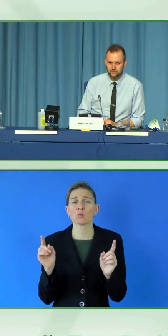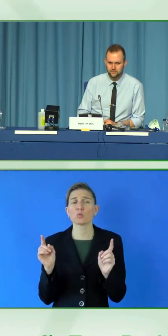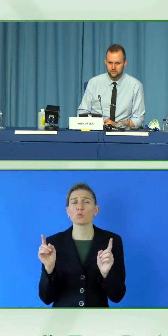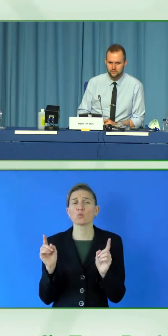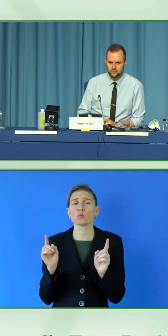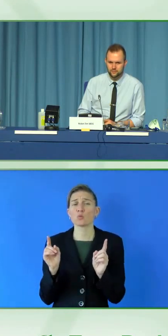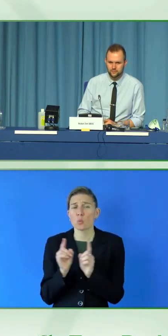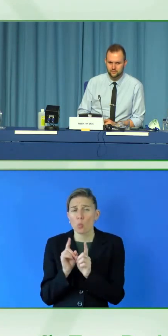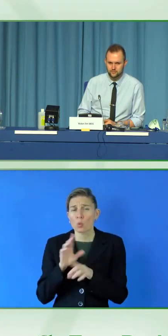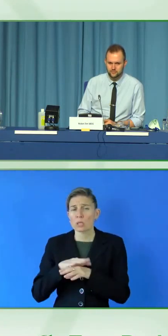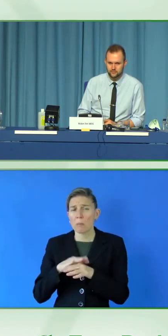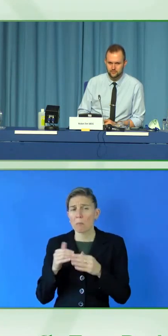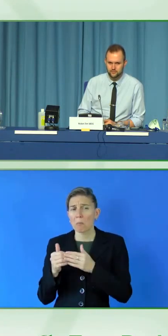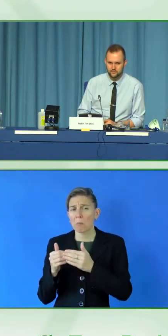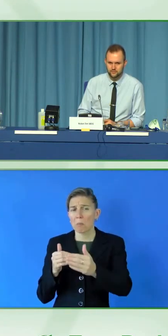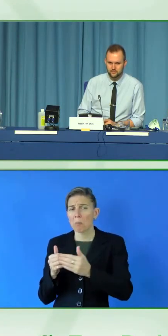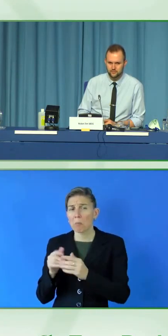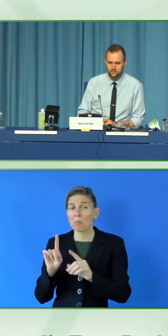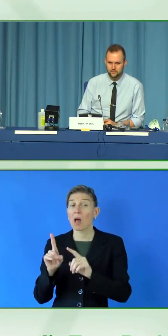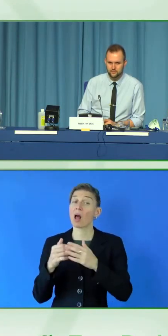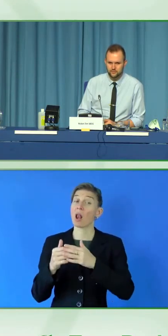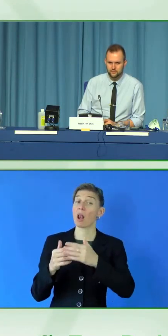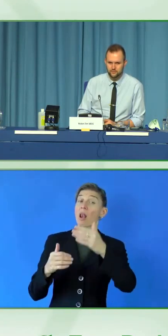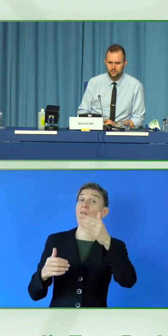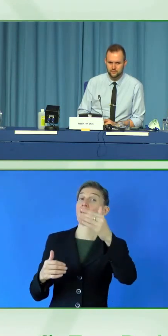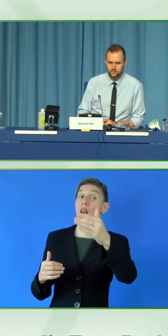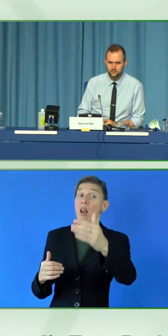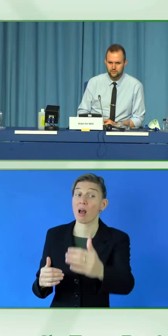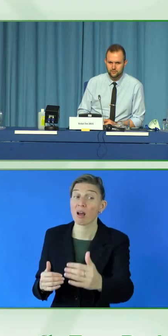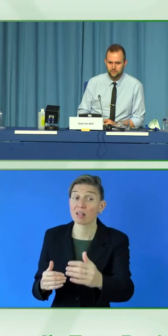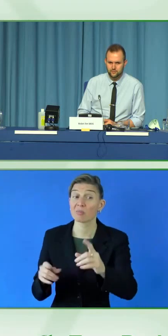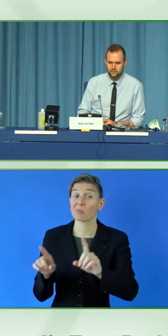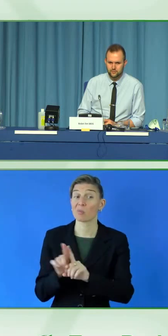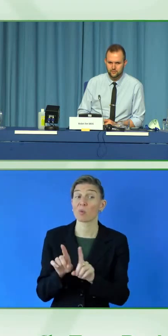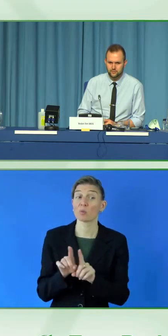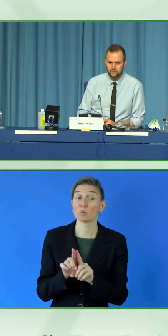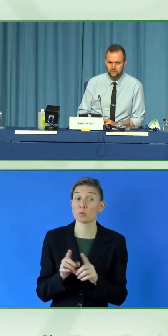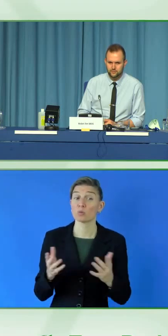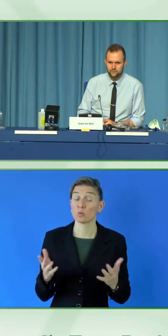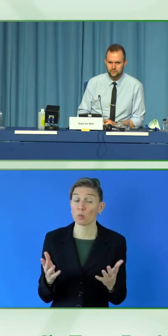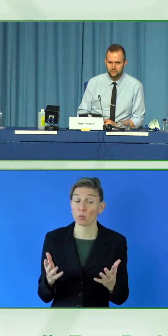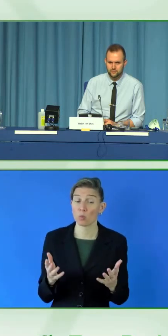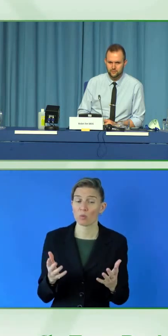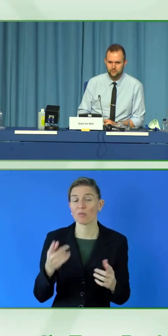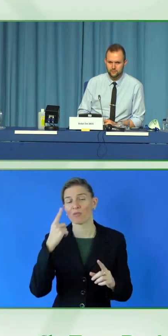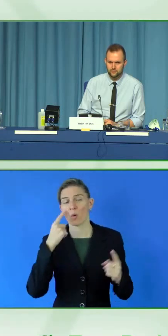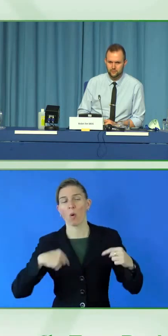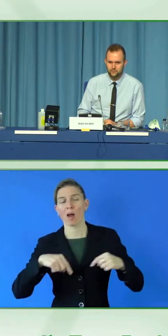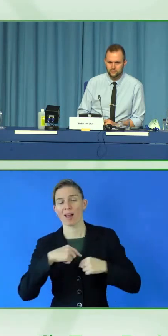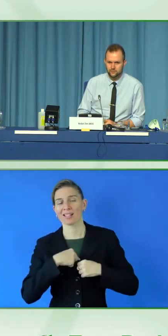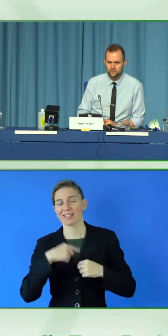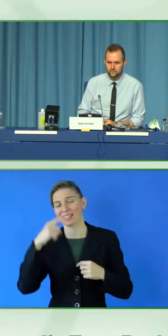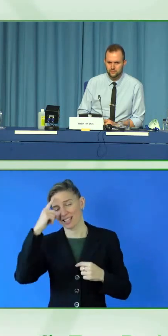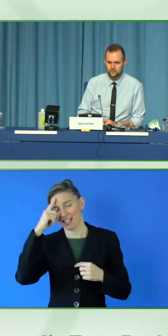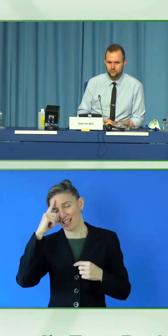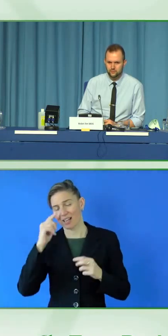for a short term something that's financially viable. I think for us that was what made conversation